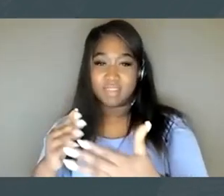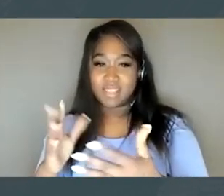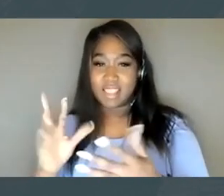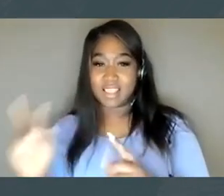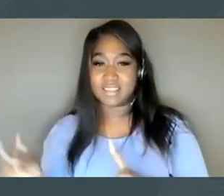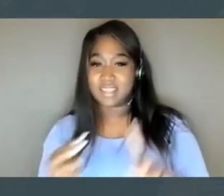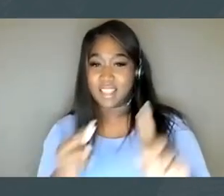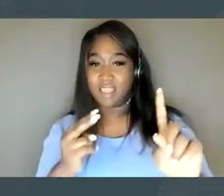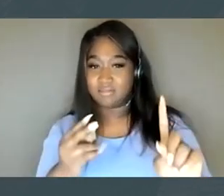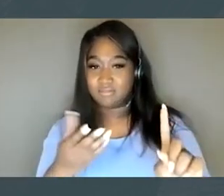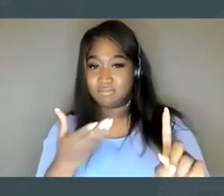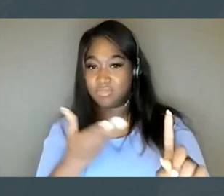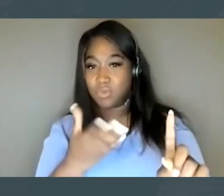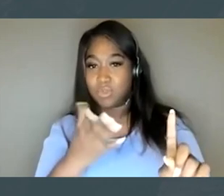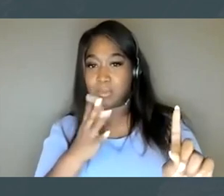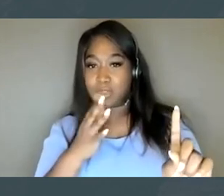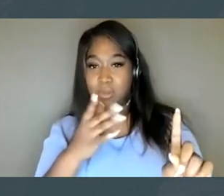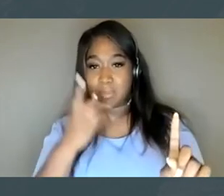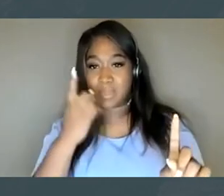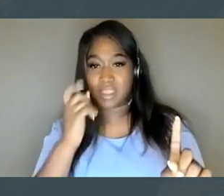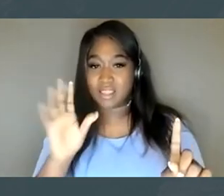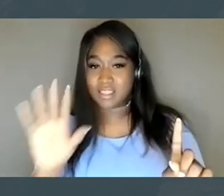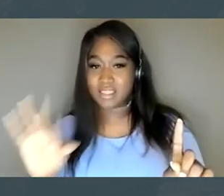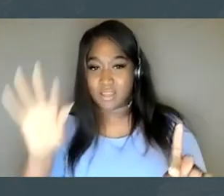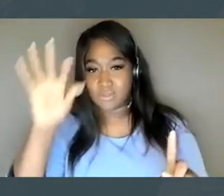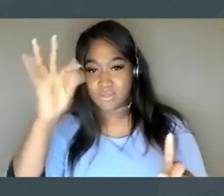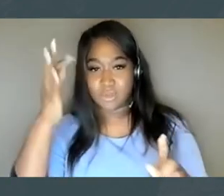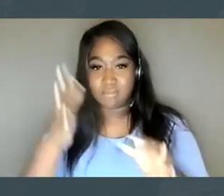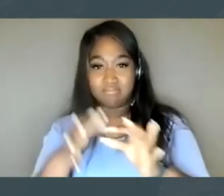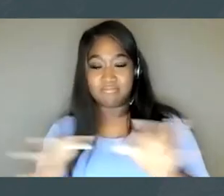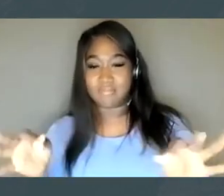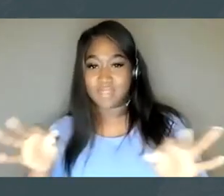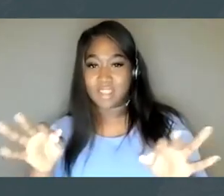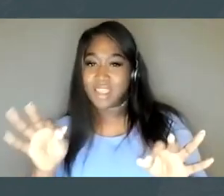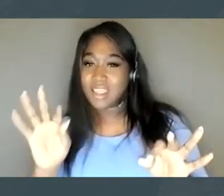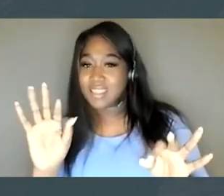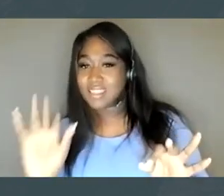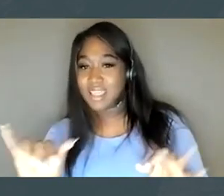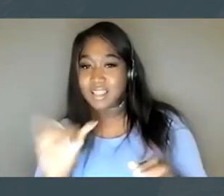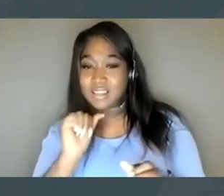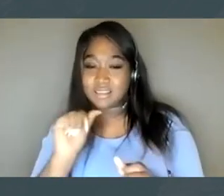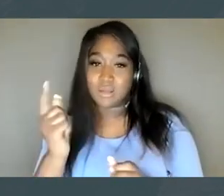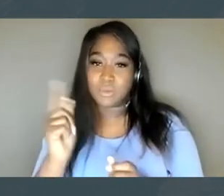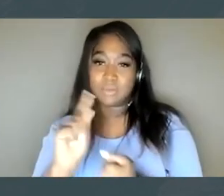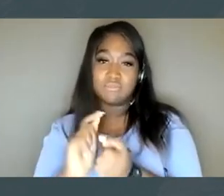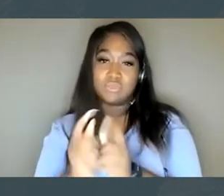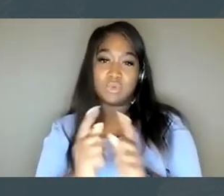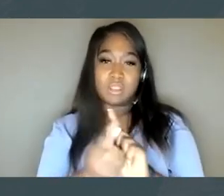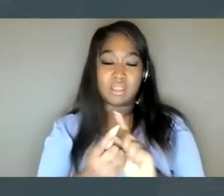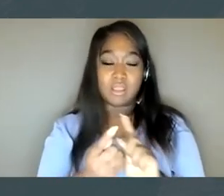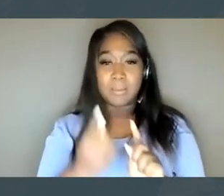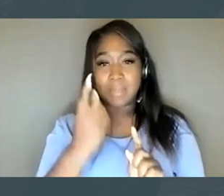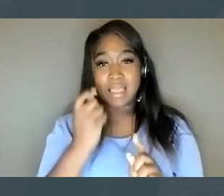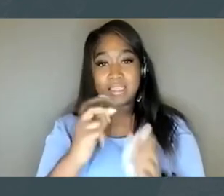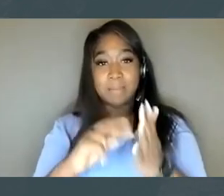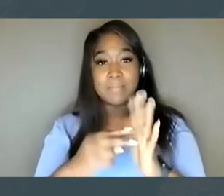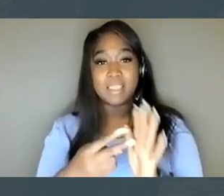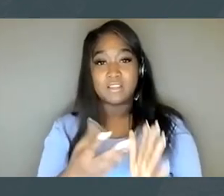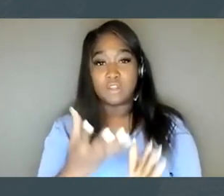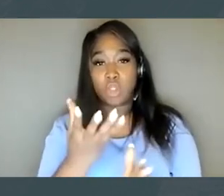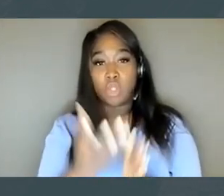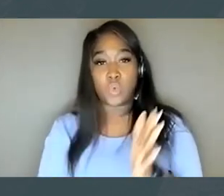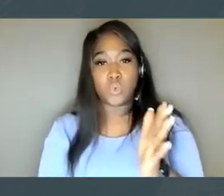French. And perte, it means lose. Mm-hmm. So it plays on the double